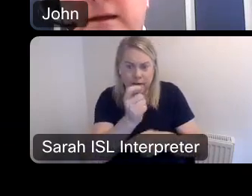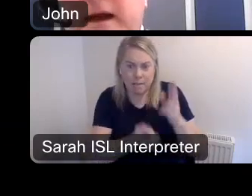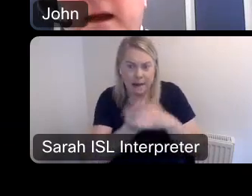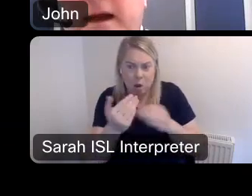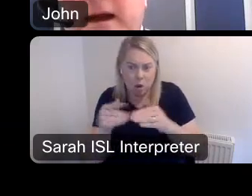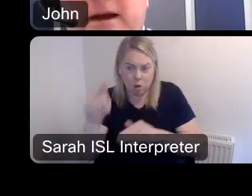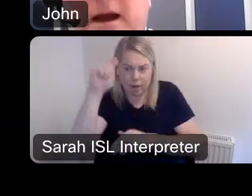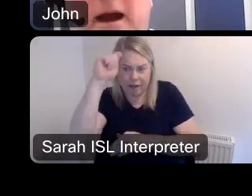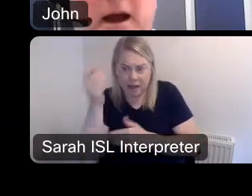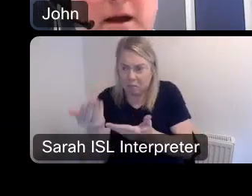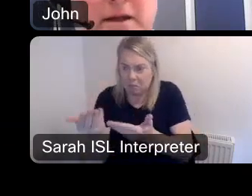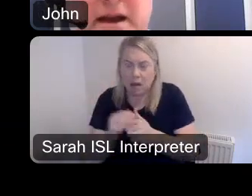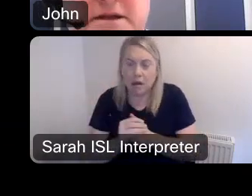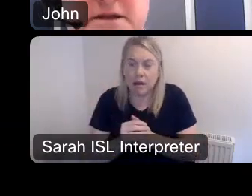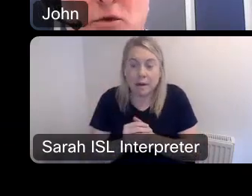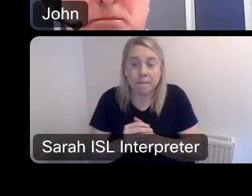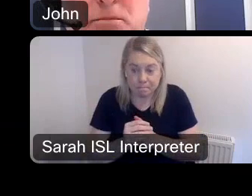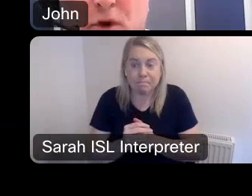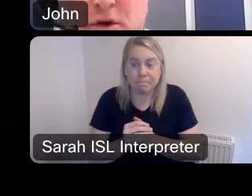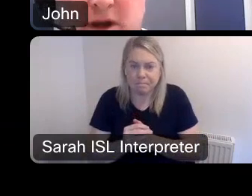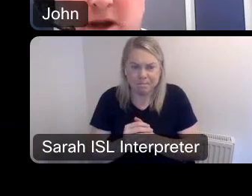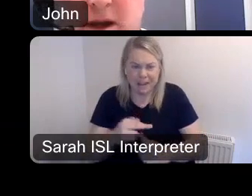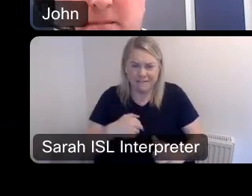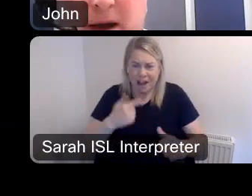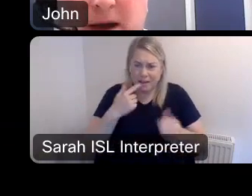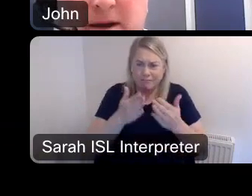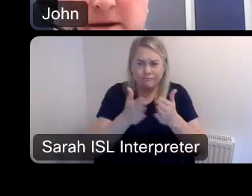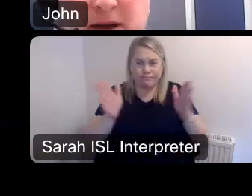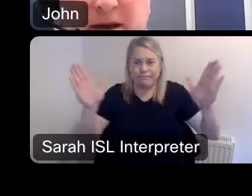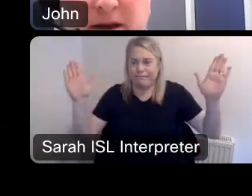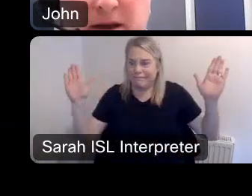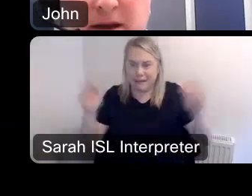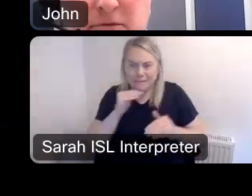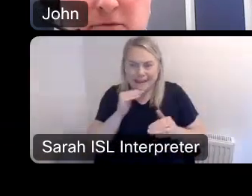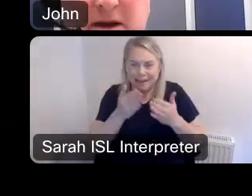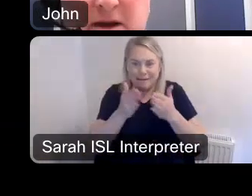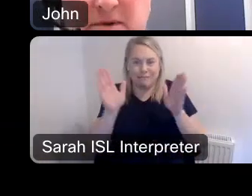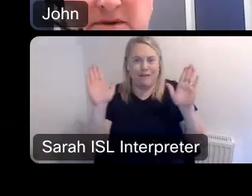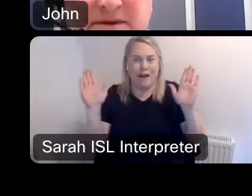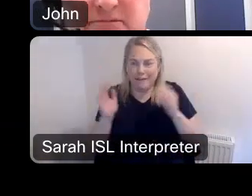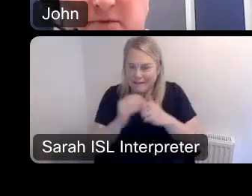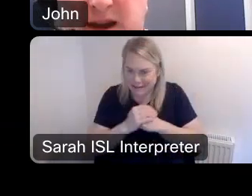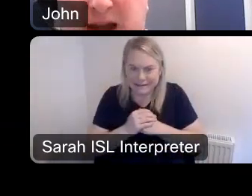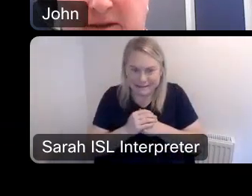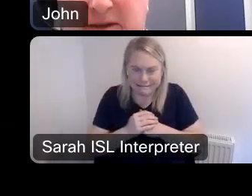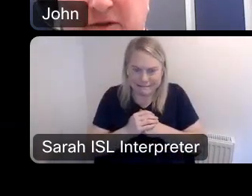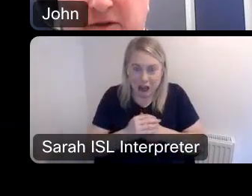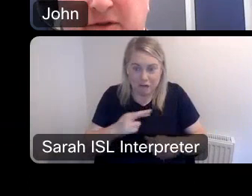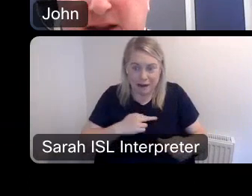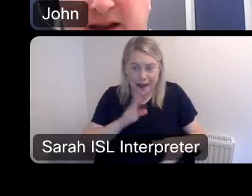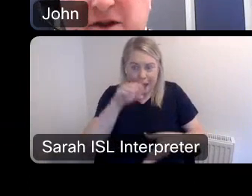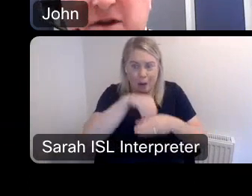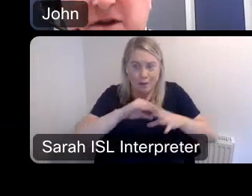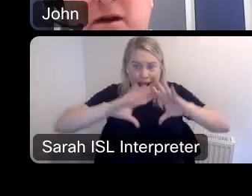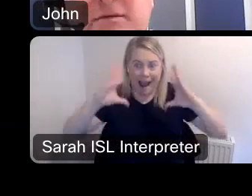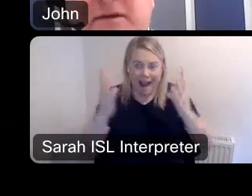incident? Yeah, I think it is so broad, and it really encompasses really everything. And that